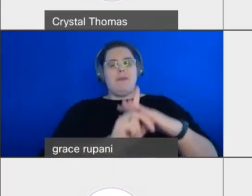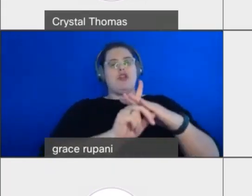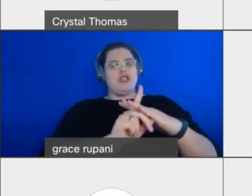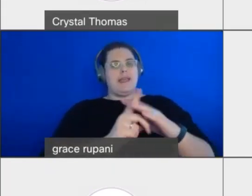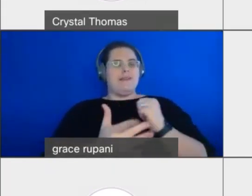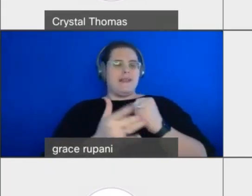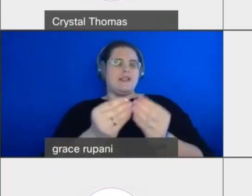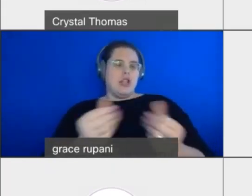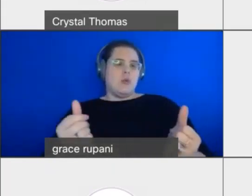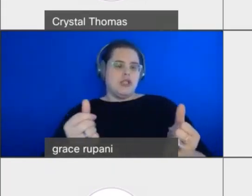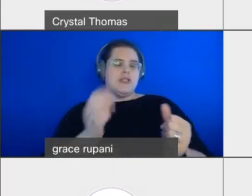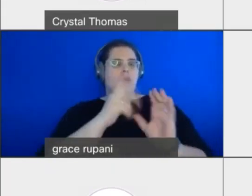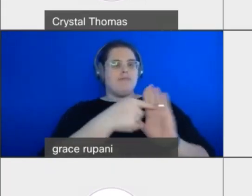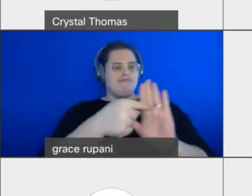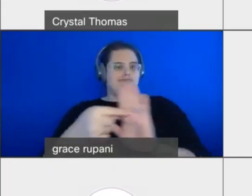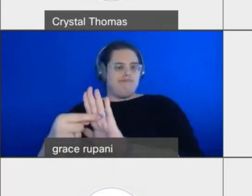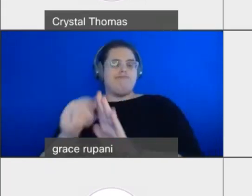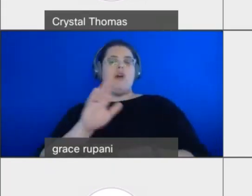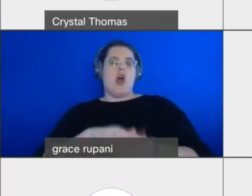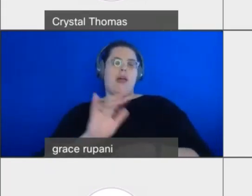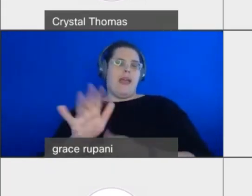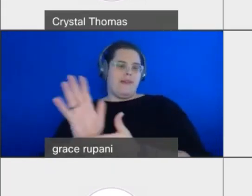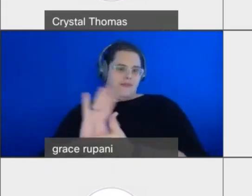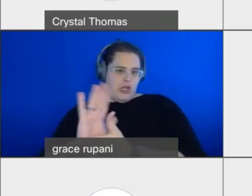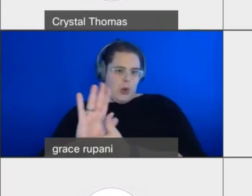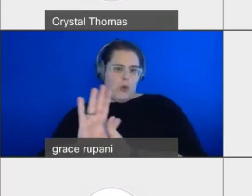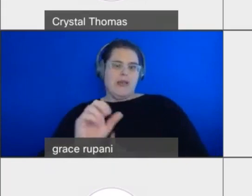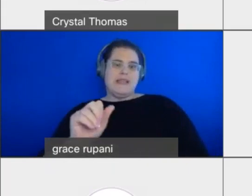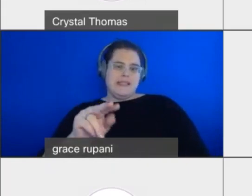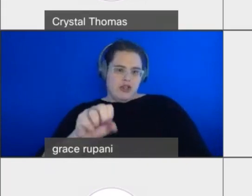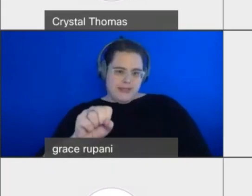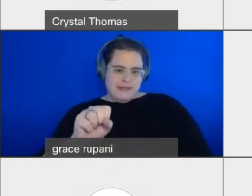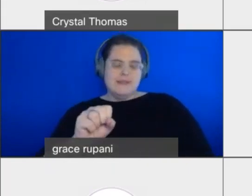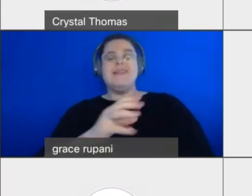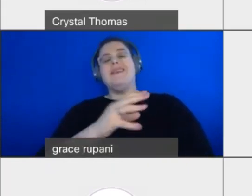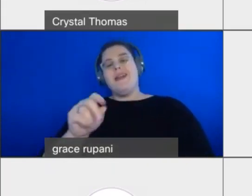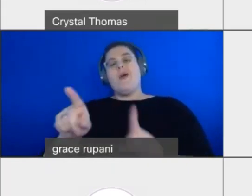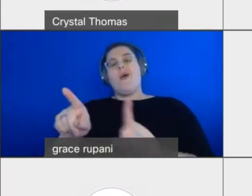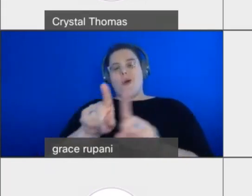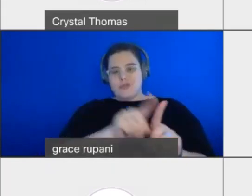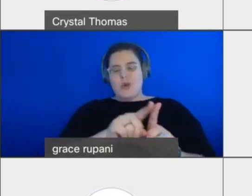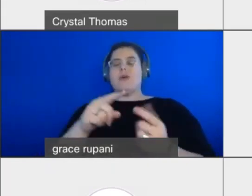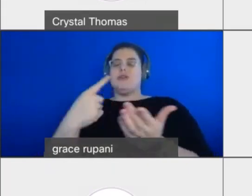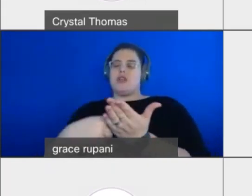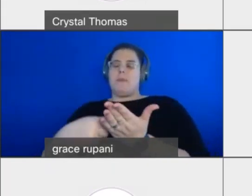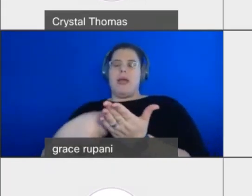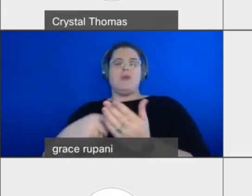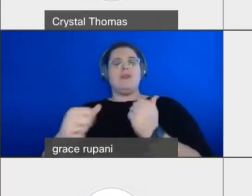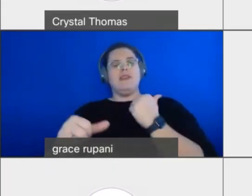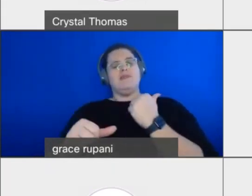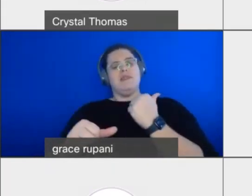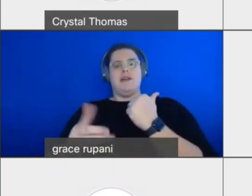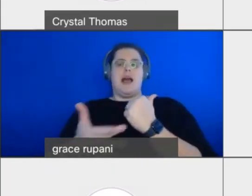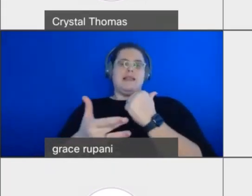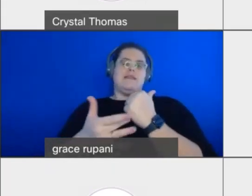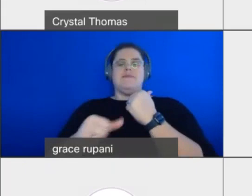practices around remote supports, and also things such as just creating assistive technology goals, impactful goals. So